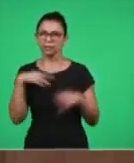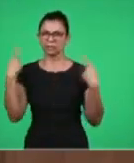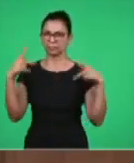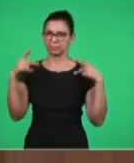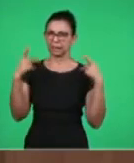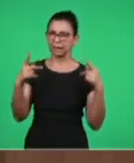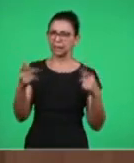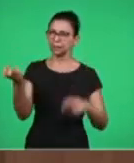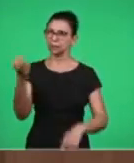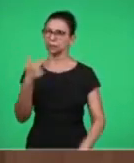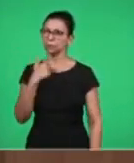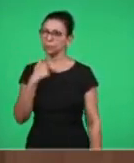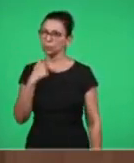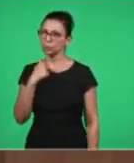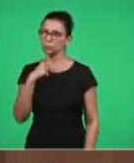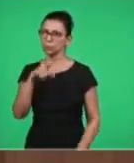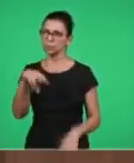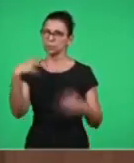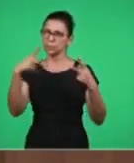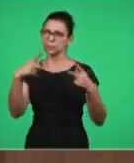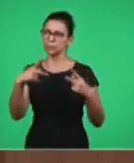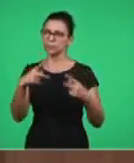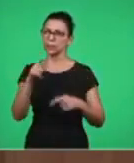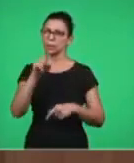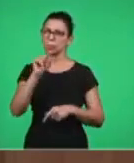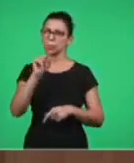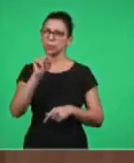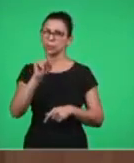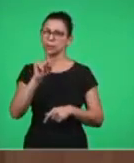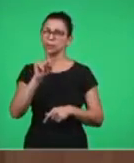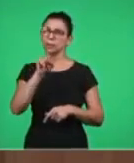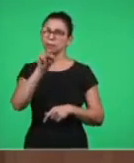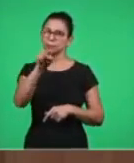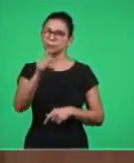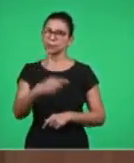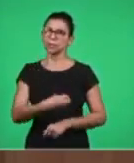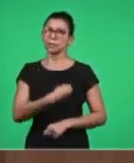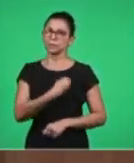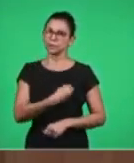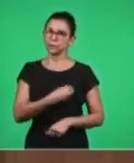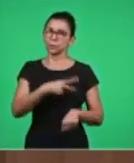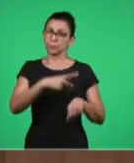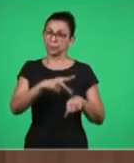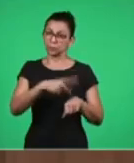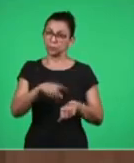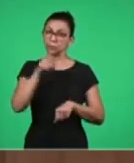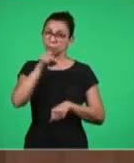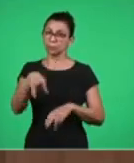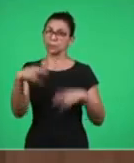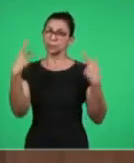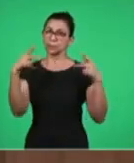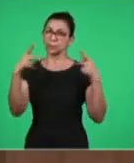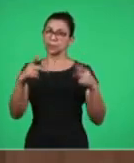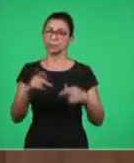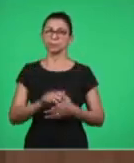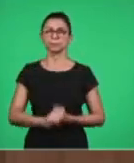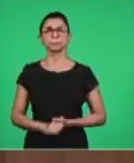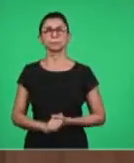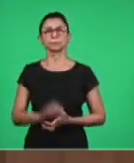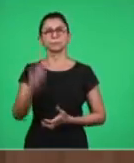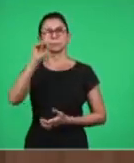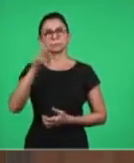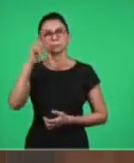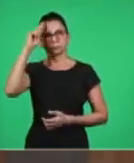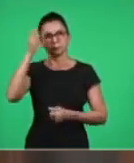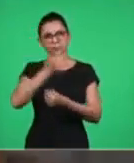Living what you preach and preach what you live. Aside from this, It's not the work of the Holy Spirit. It's just religion.